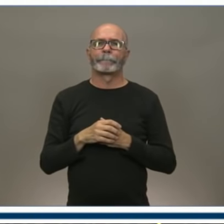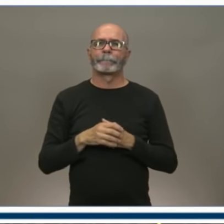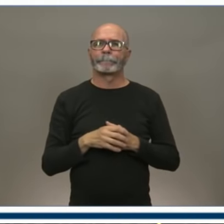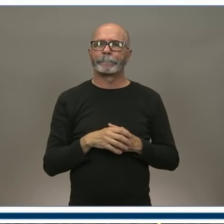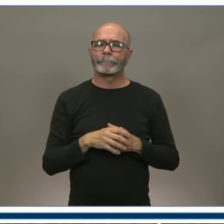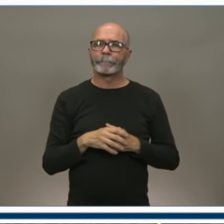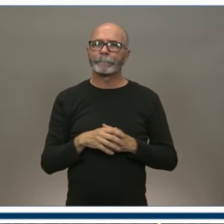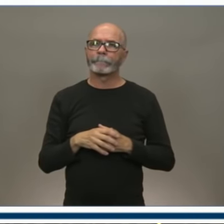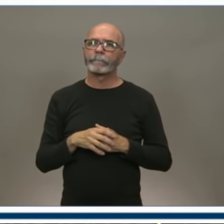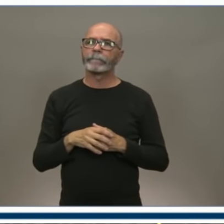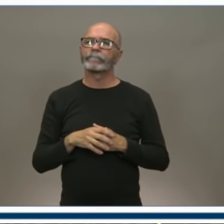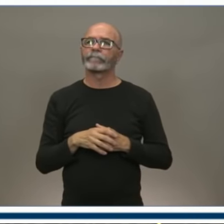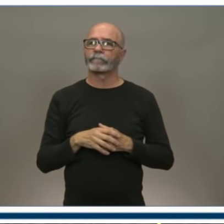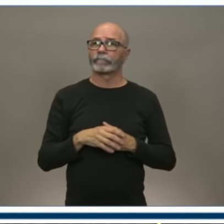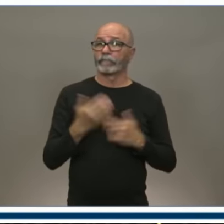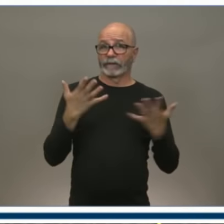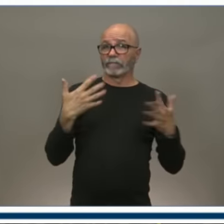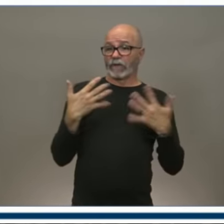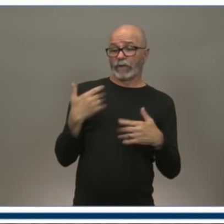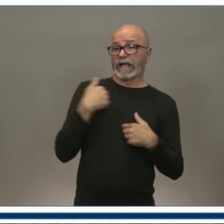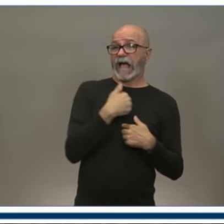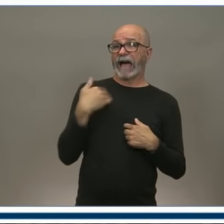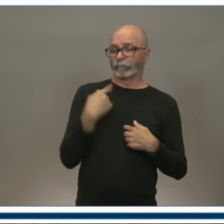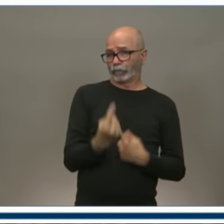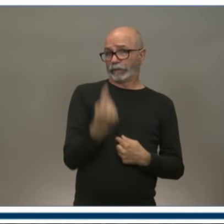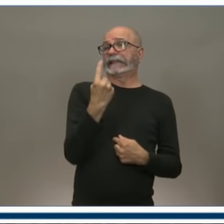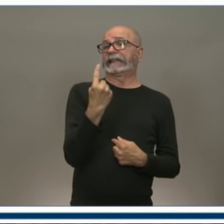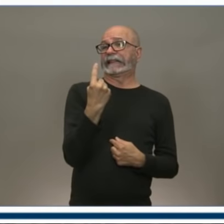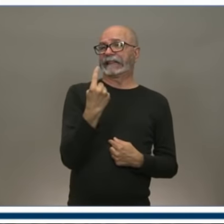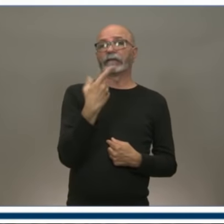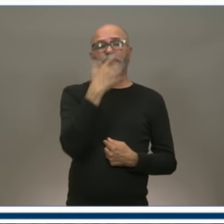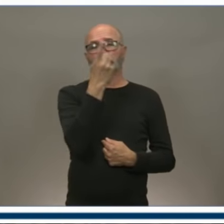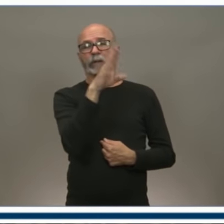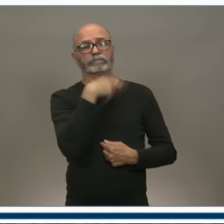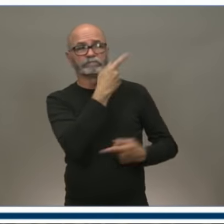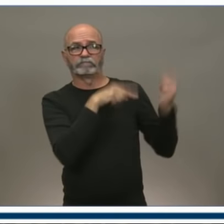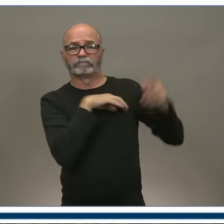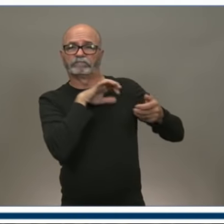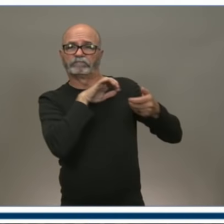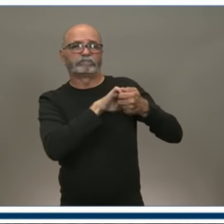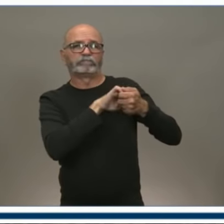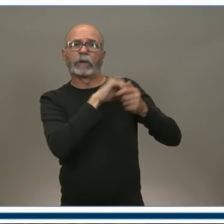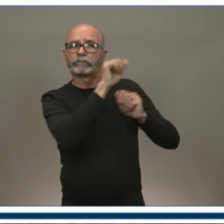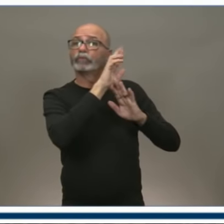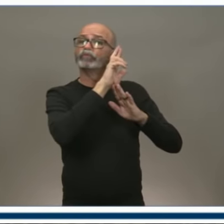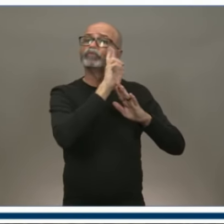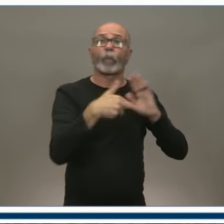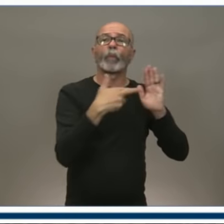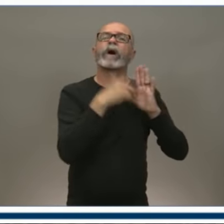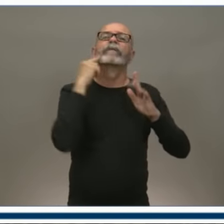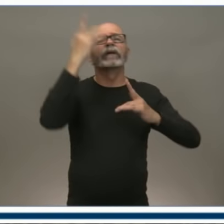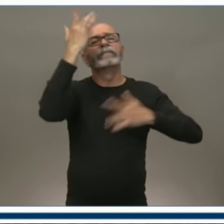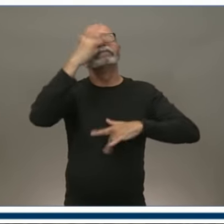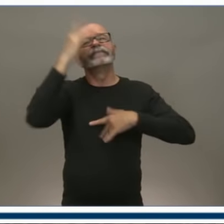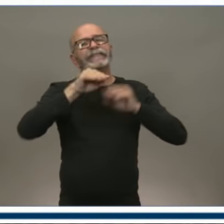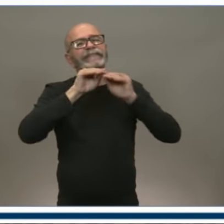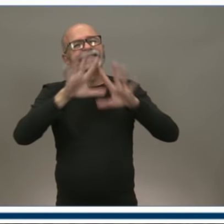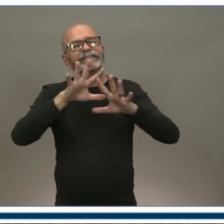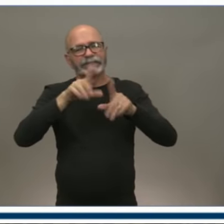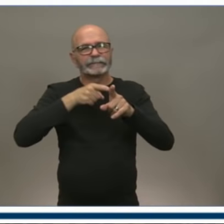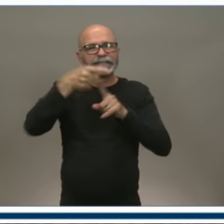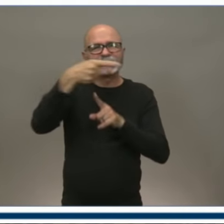have one of my colleagues, an infectious disease physician, whose role is now supporting long-term care